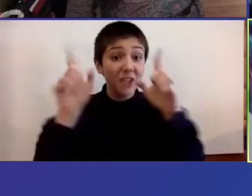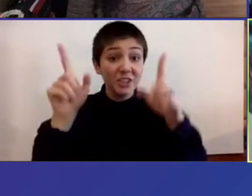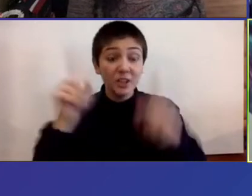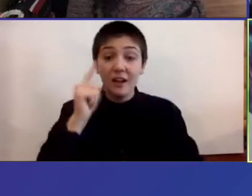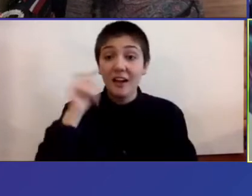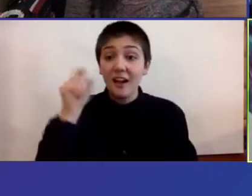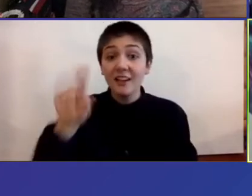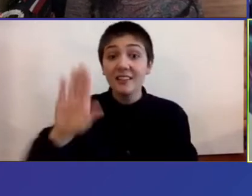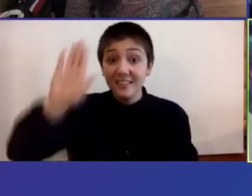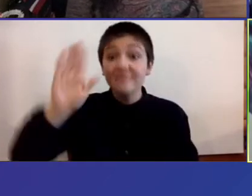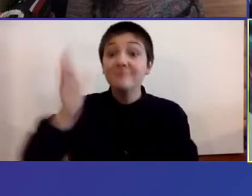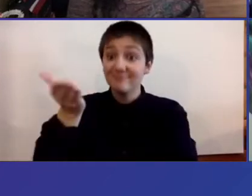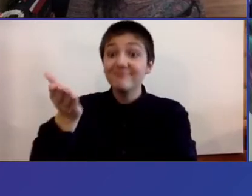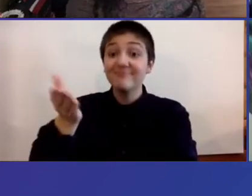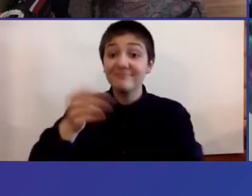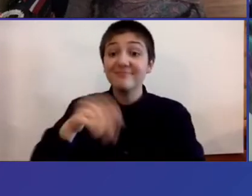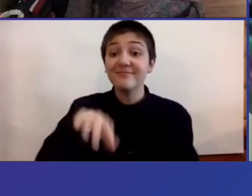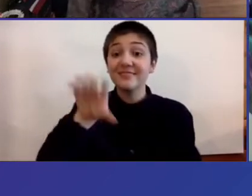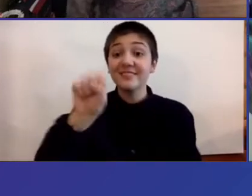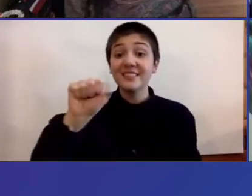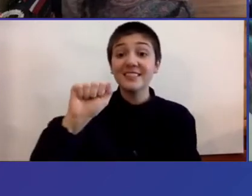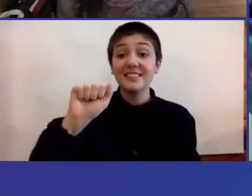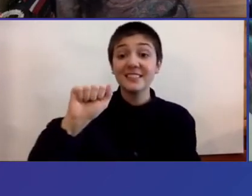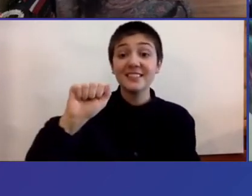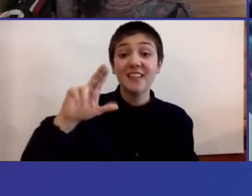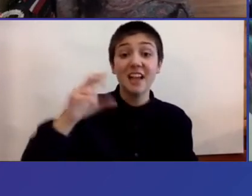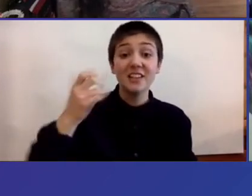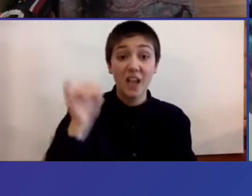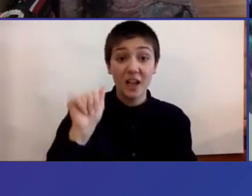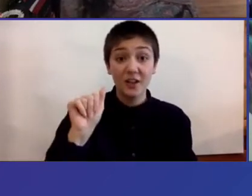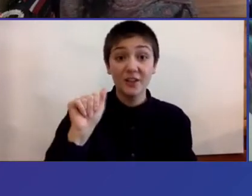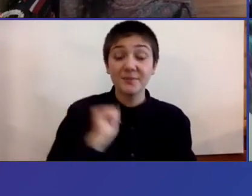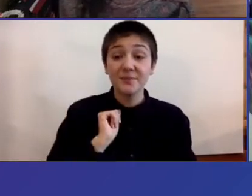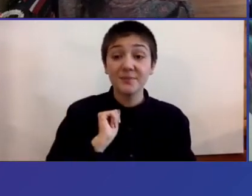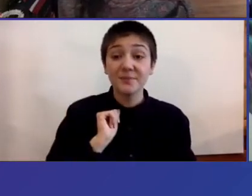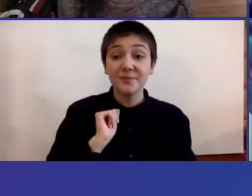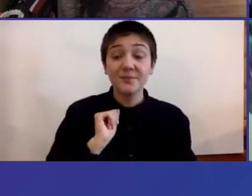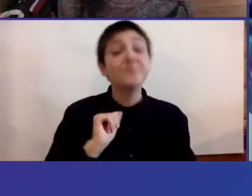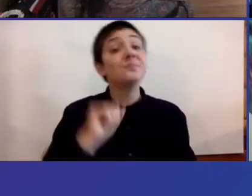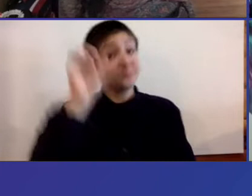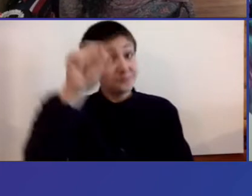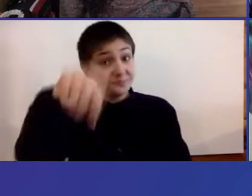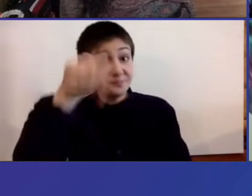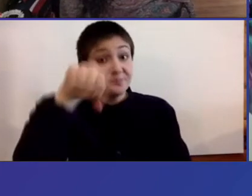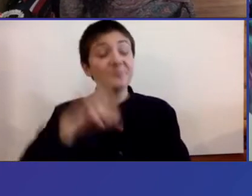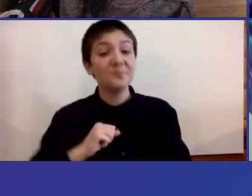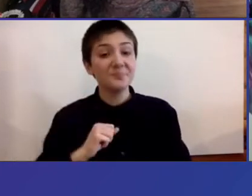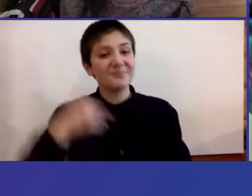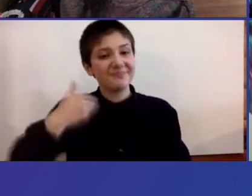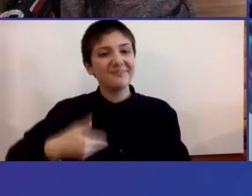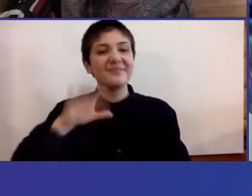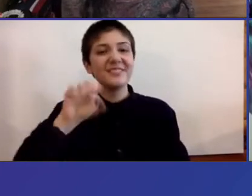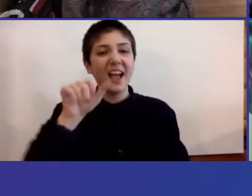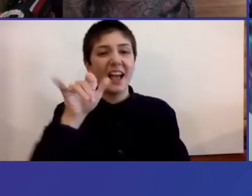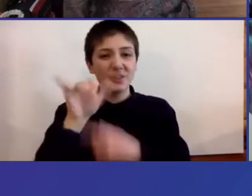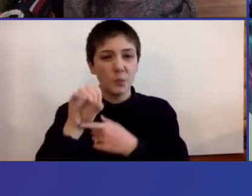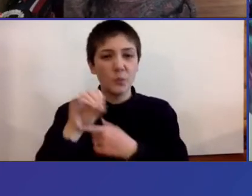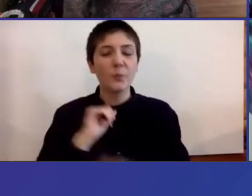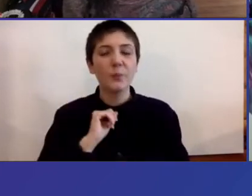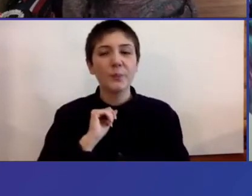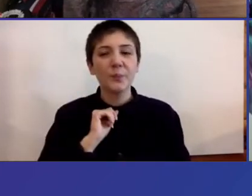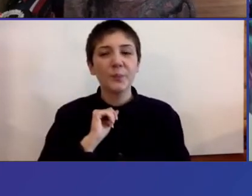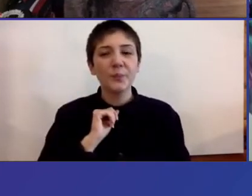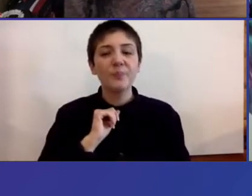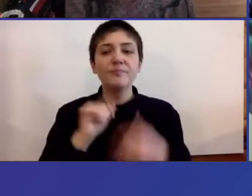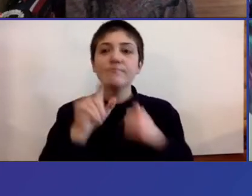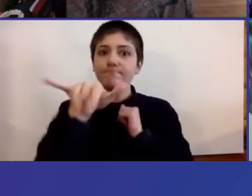Sasha. Yes, in this scene, we are the supposed cultural